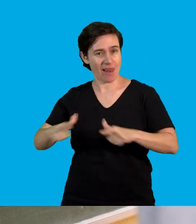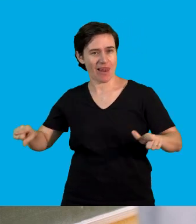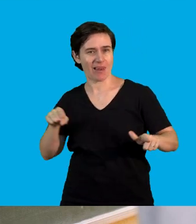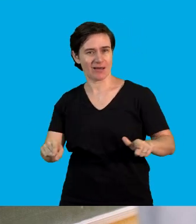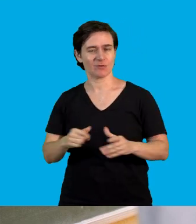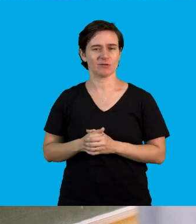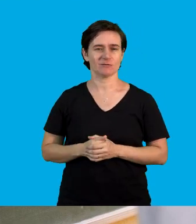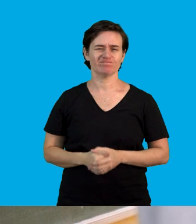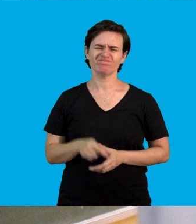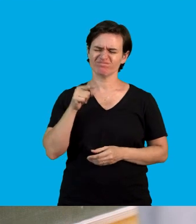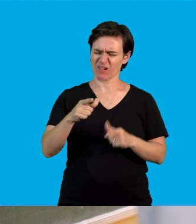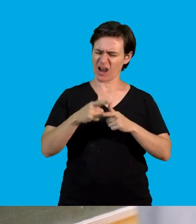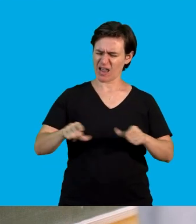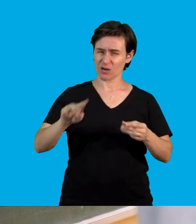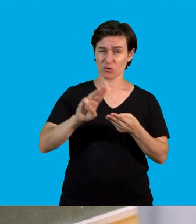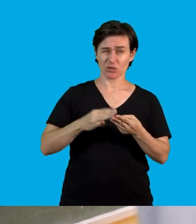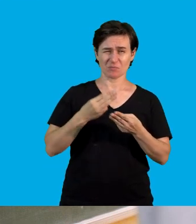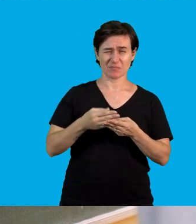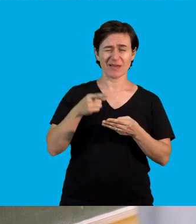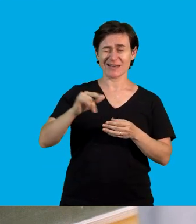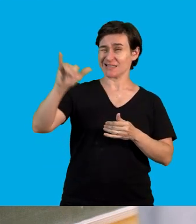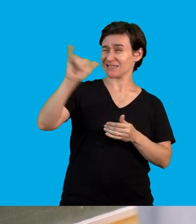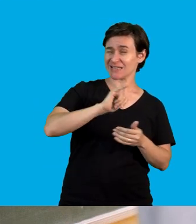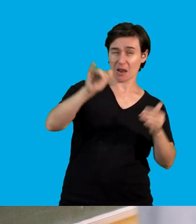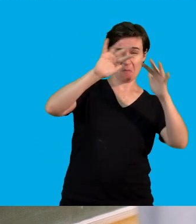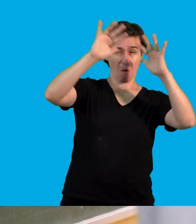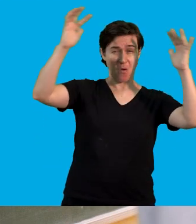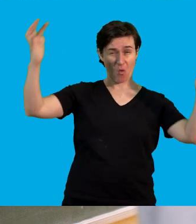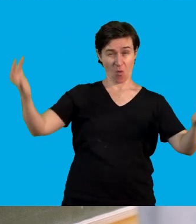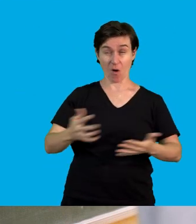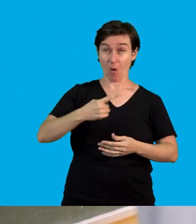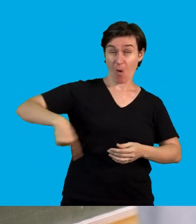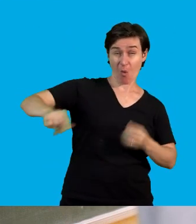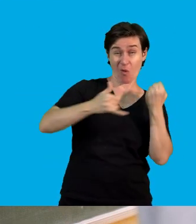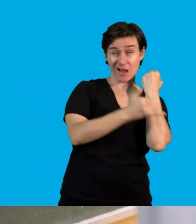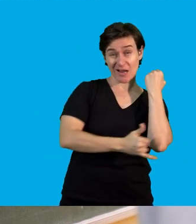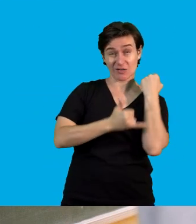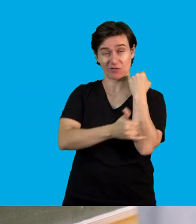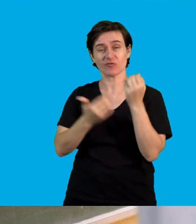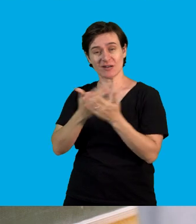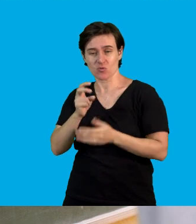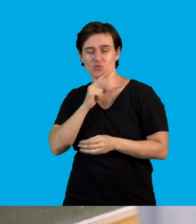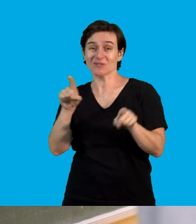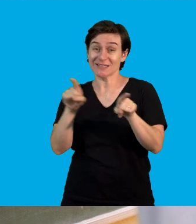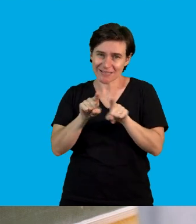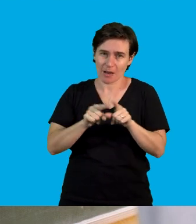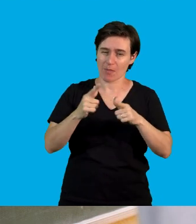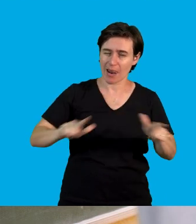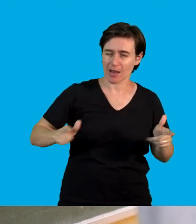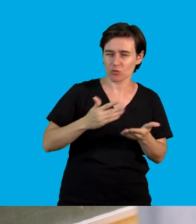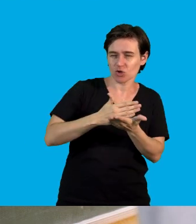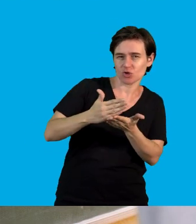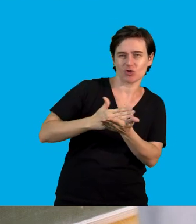language. The language of mathematics is so universal that all countries in the world are able to use it to